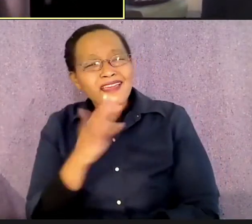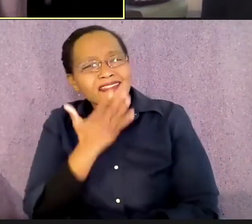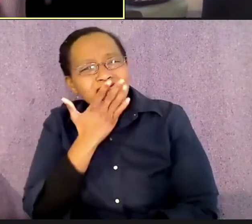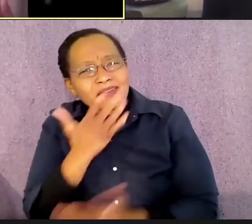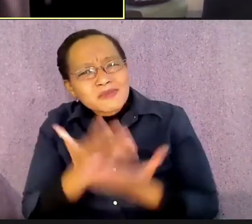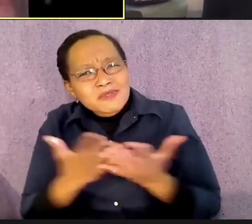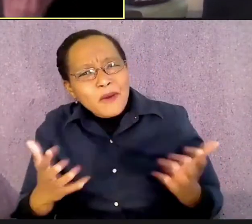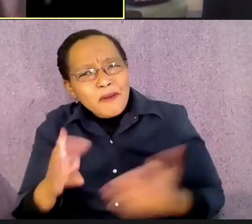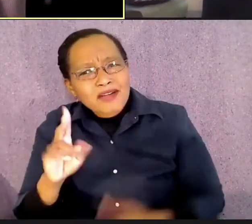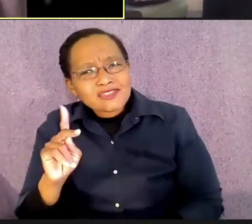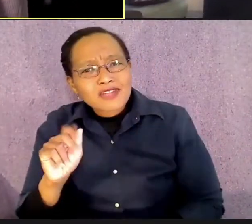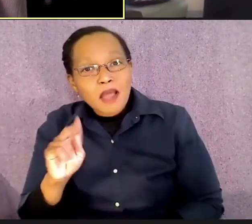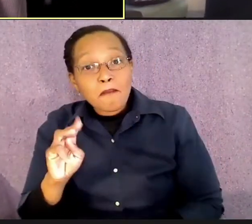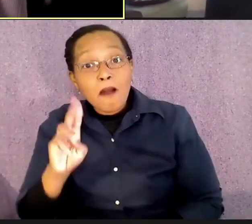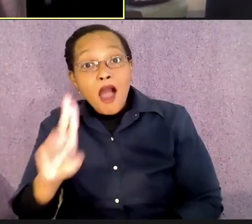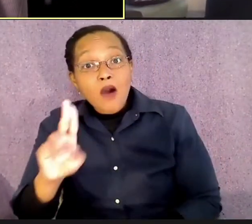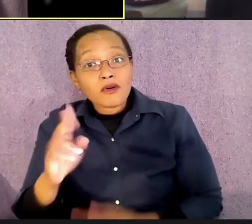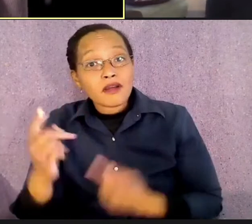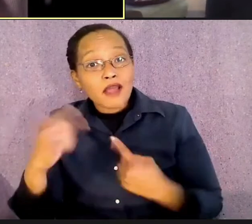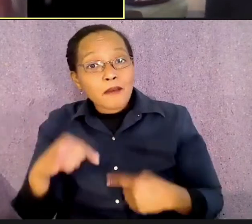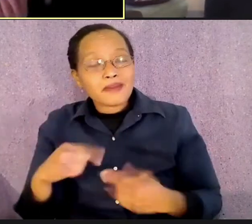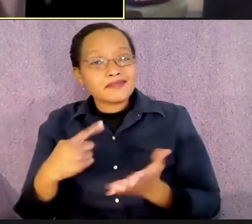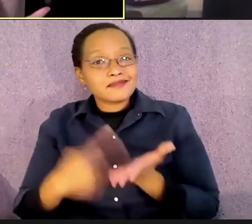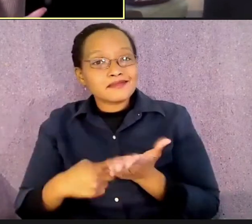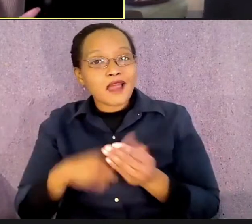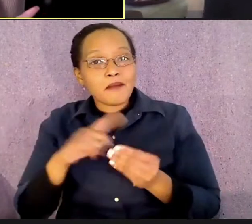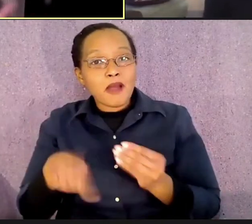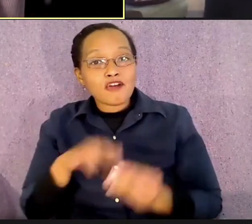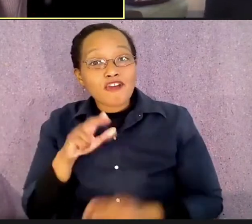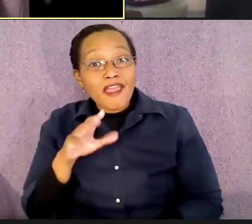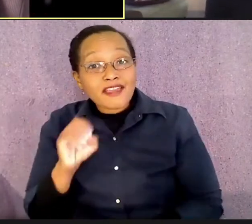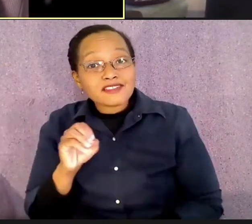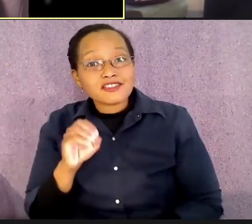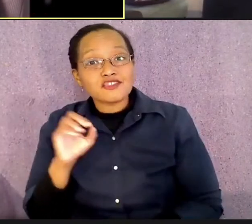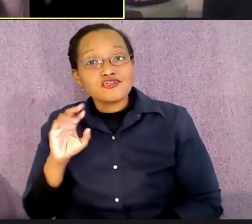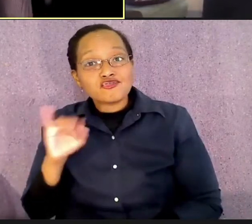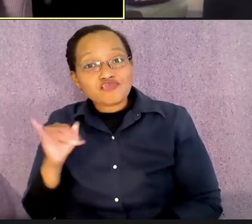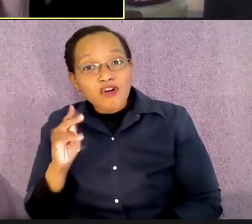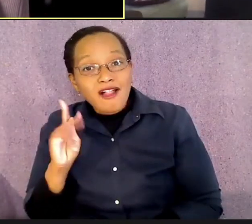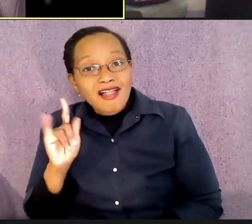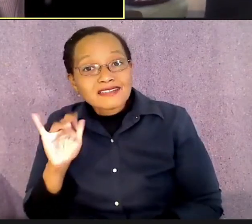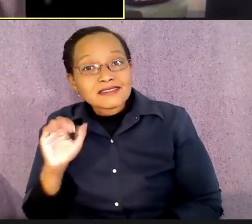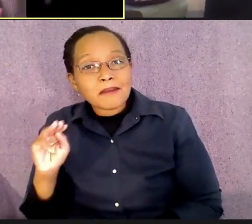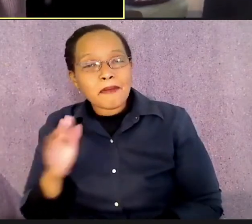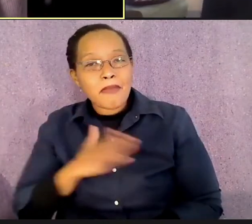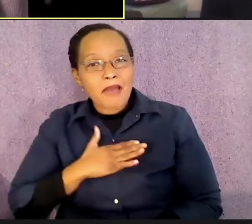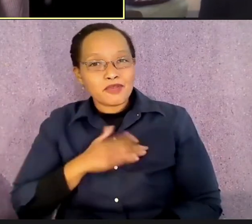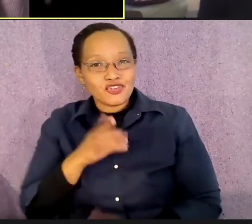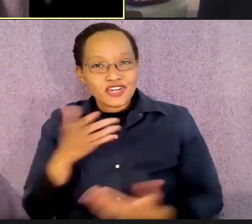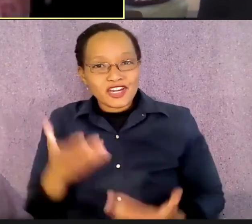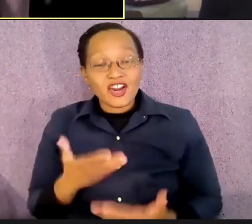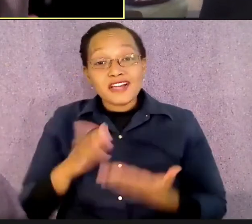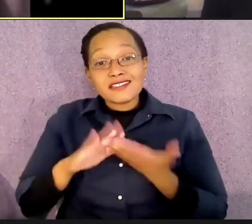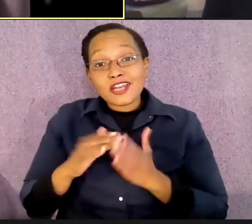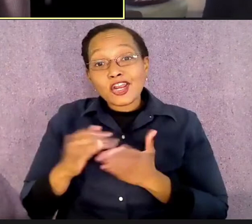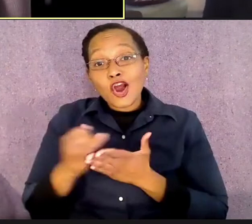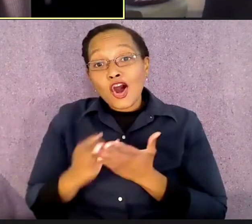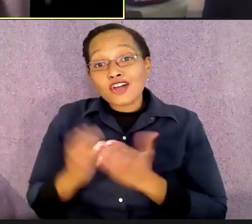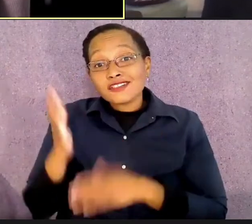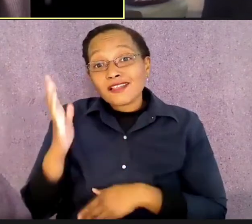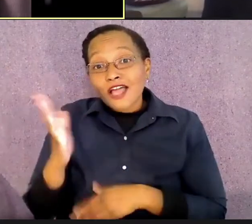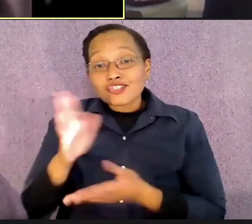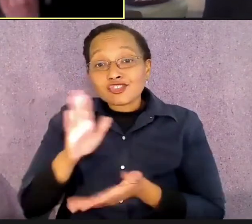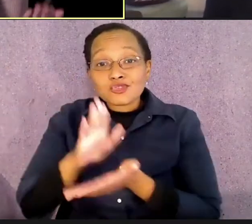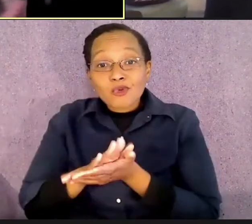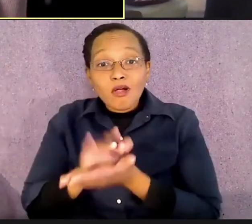this conversation discussing race in journalism. So happy to have you here. Again, this was brought to you by City Arts and Lectures and the School of